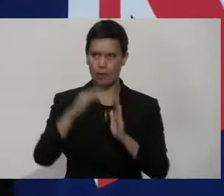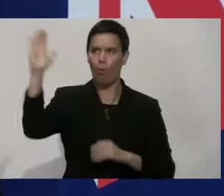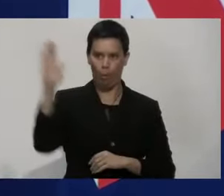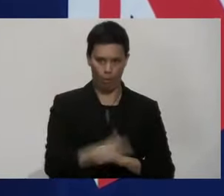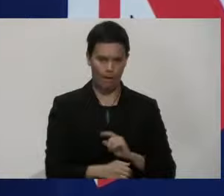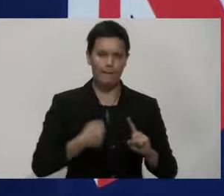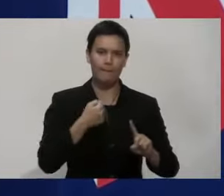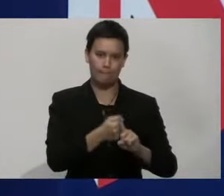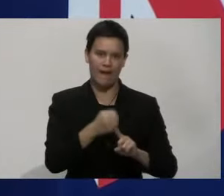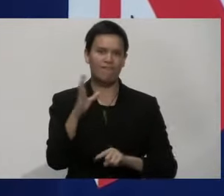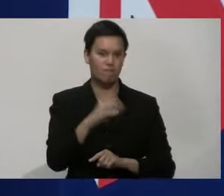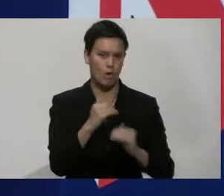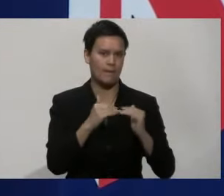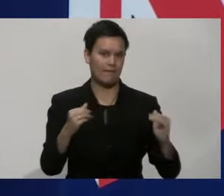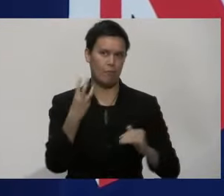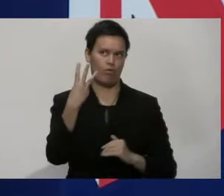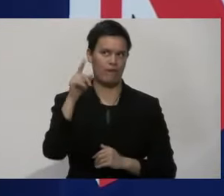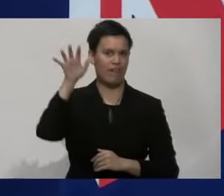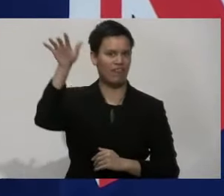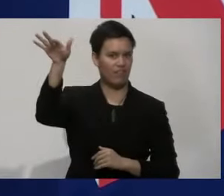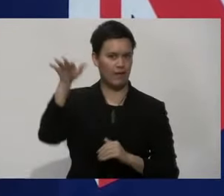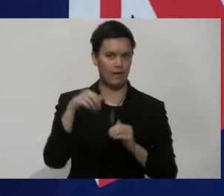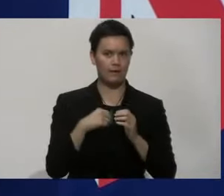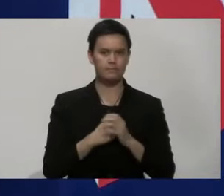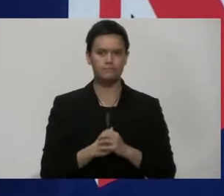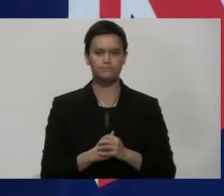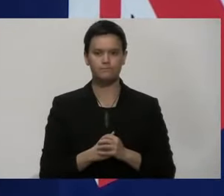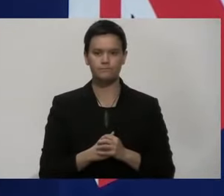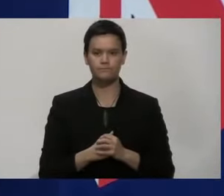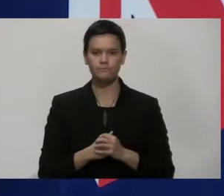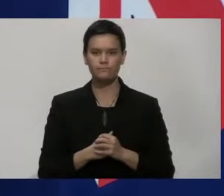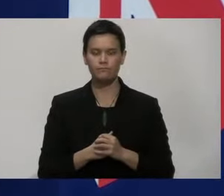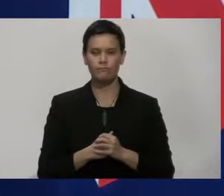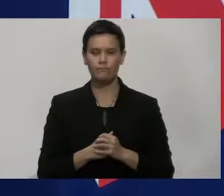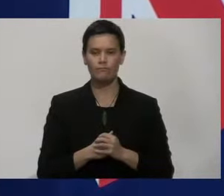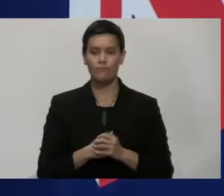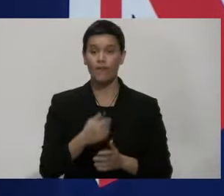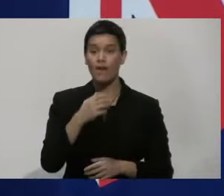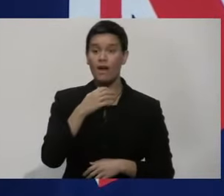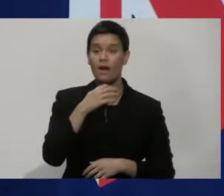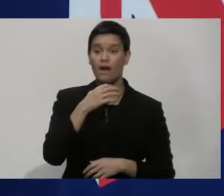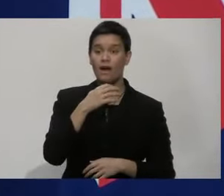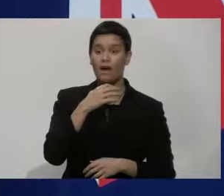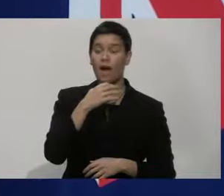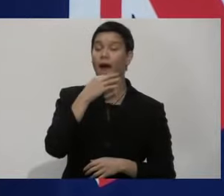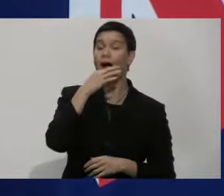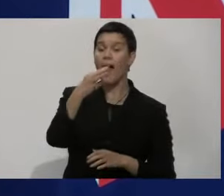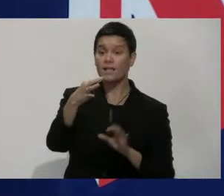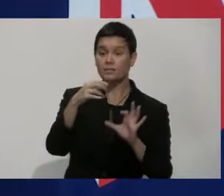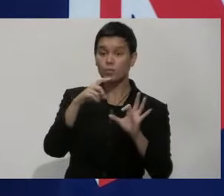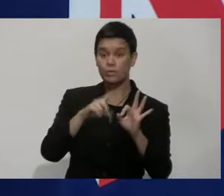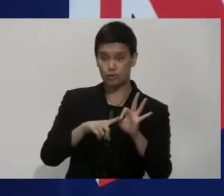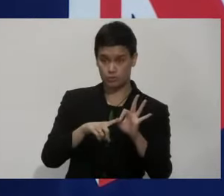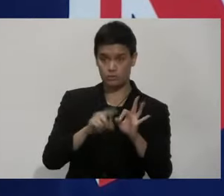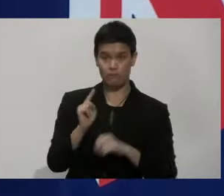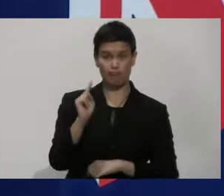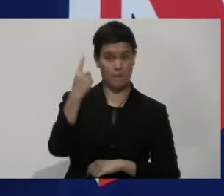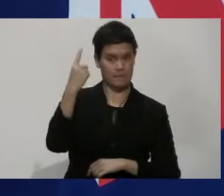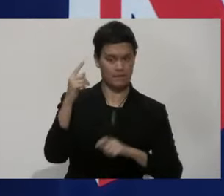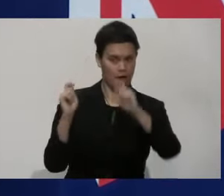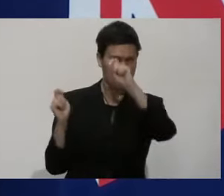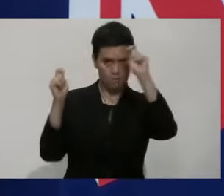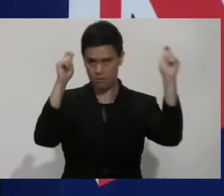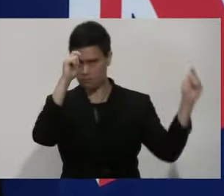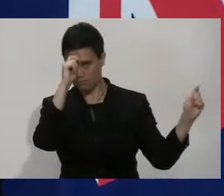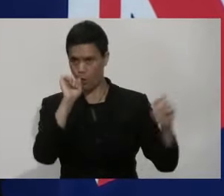back of that, as Minister for Arts, Culture and Heritage... Oh, sorry, I don't think I had come to you, Joe. Forgive me, I'll come to you next. Just as Minister for Arts, Culture and